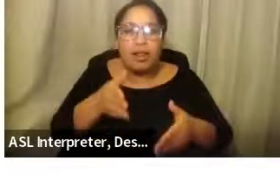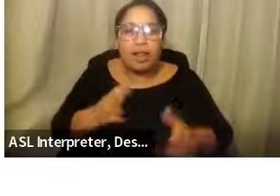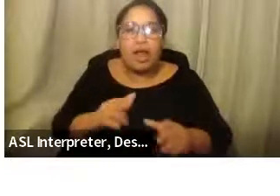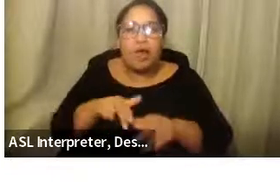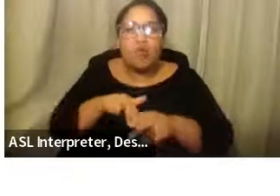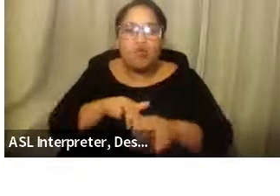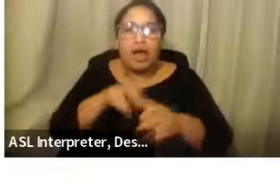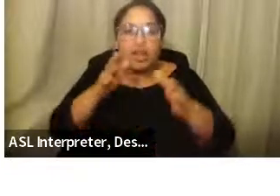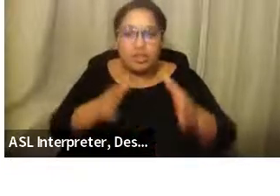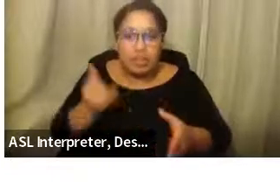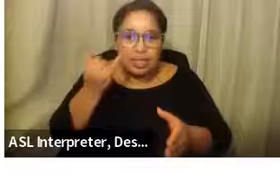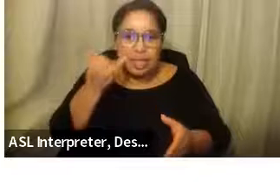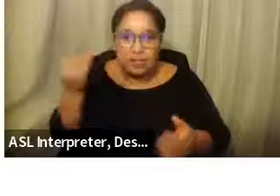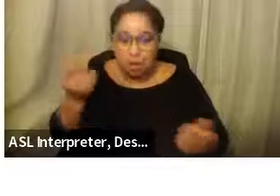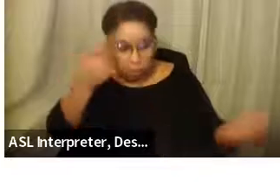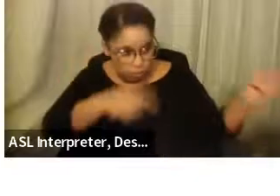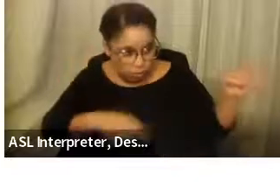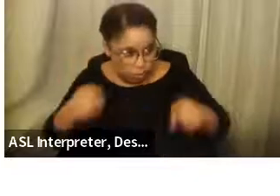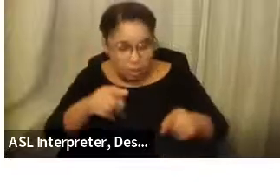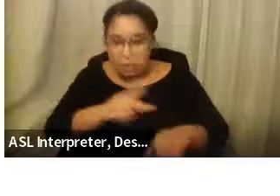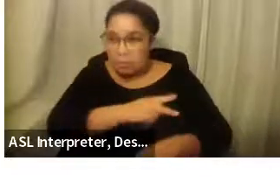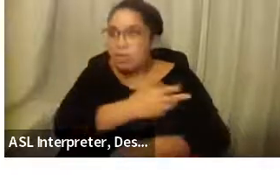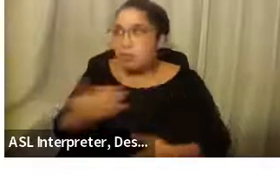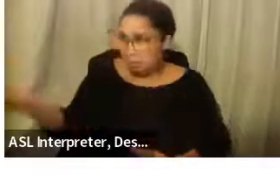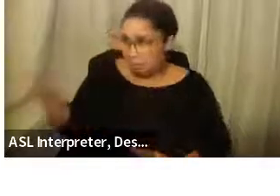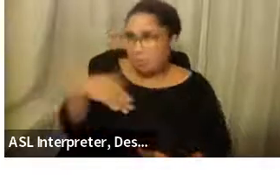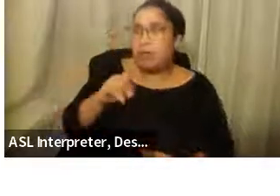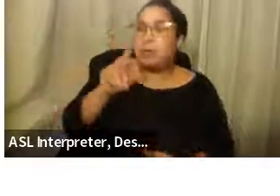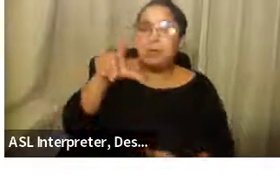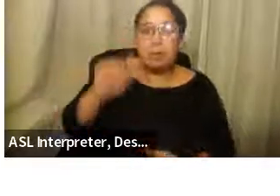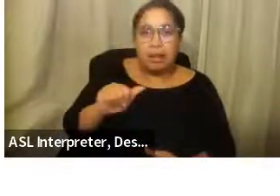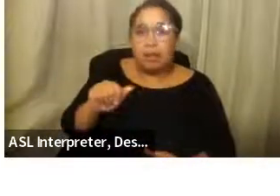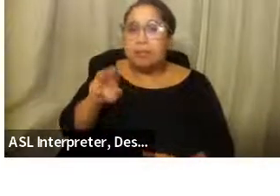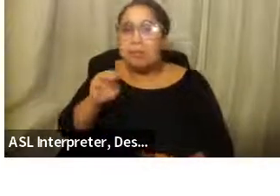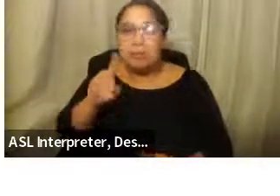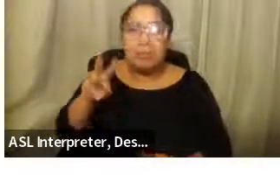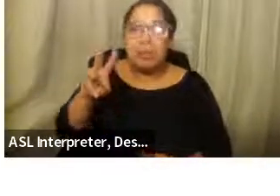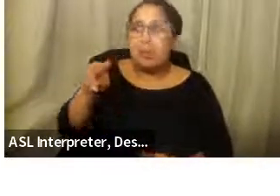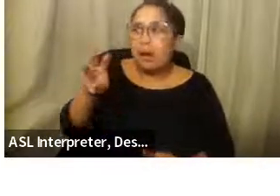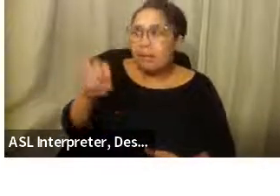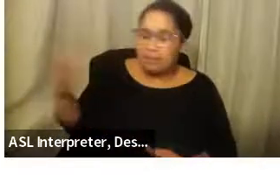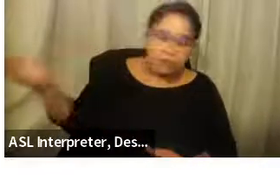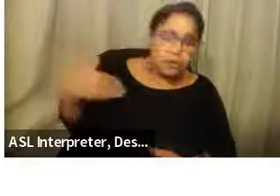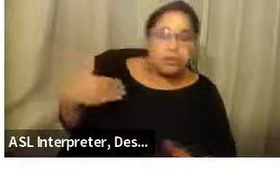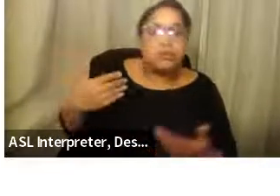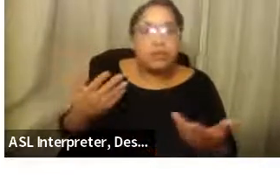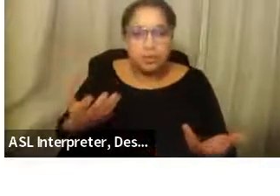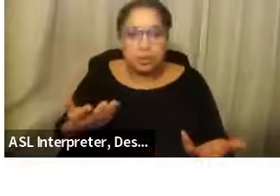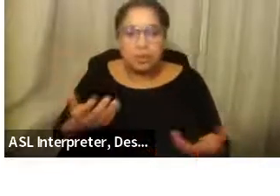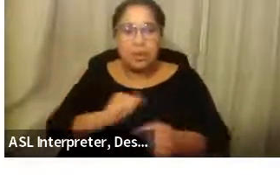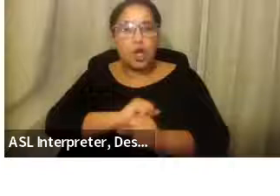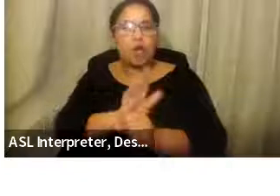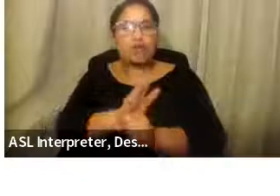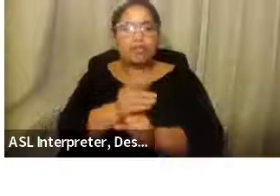do, and everyone is on board with it, including the patient. So COVID has really kind of thrown a wrench